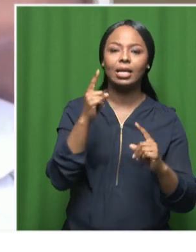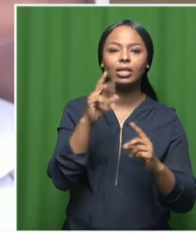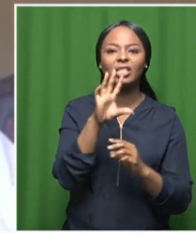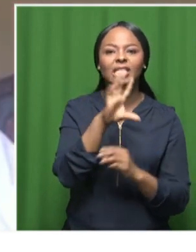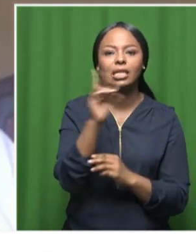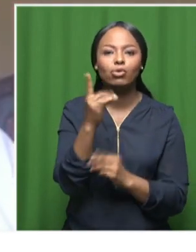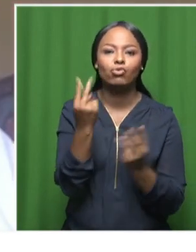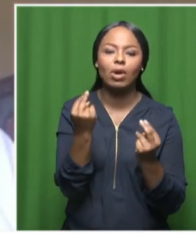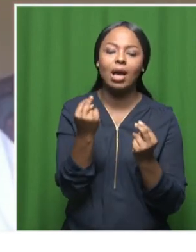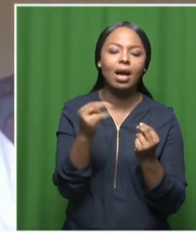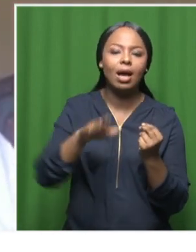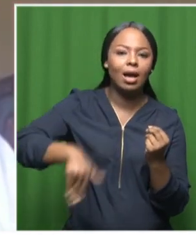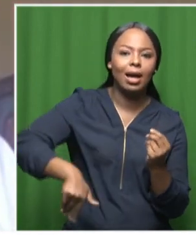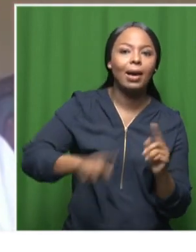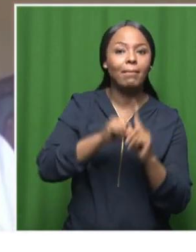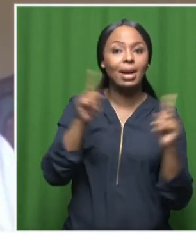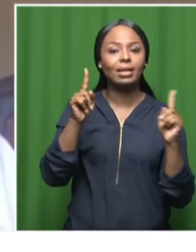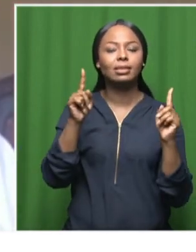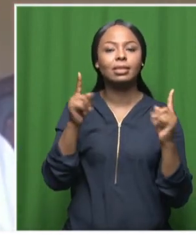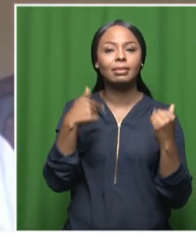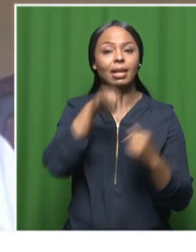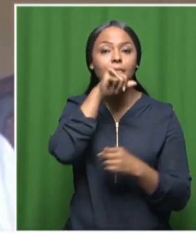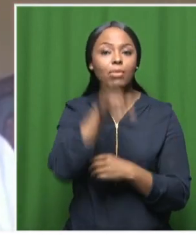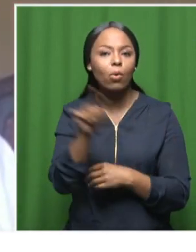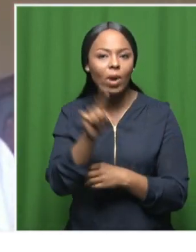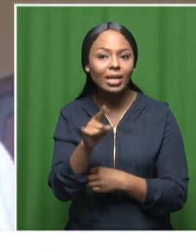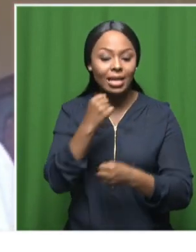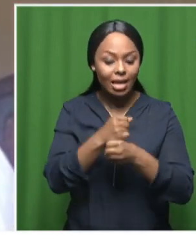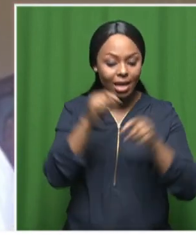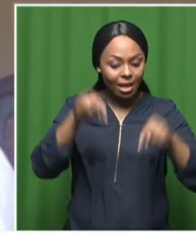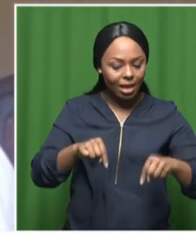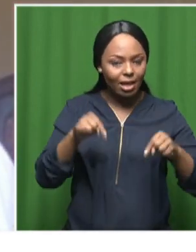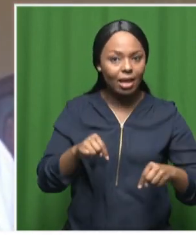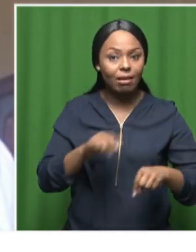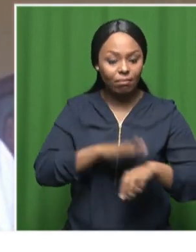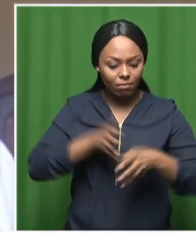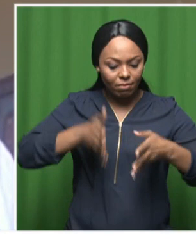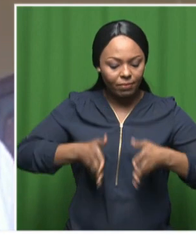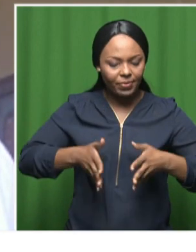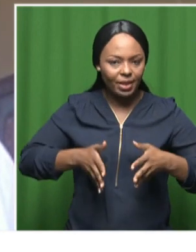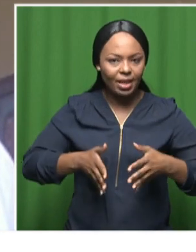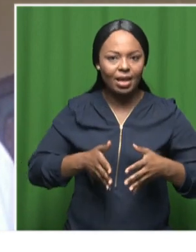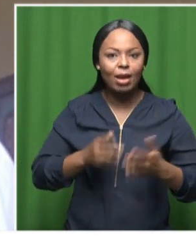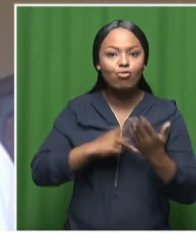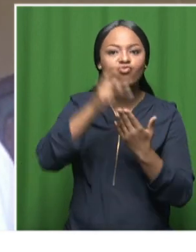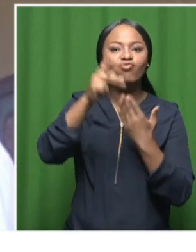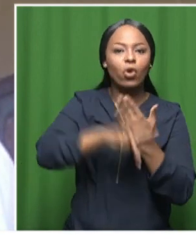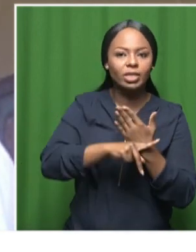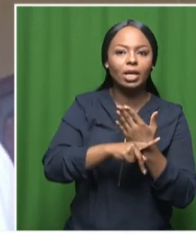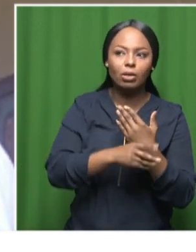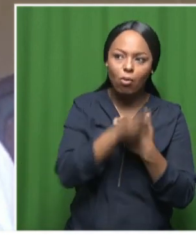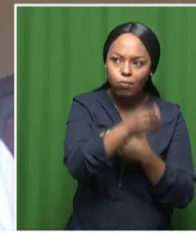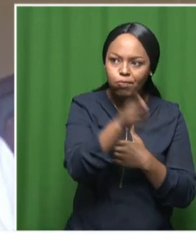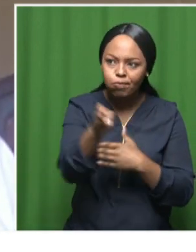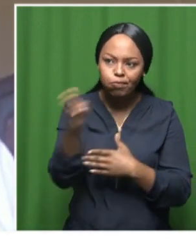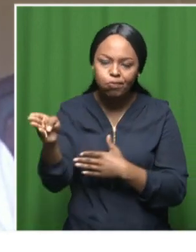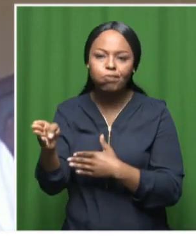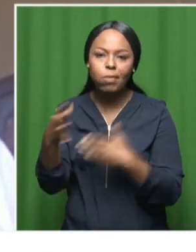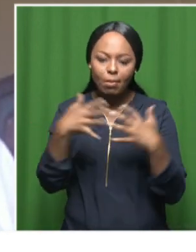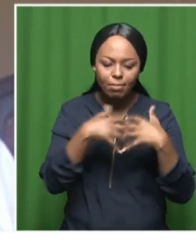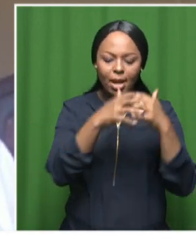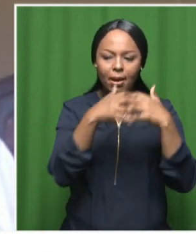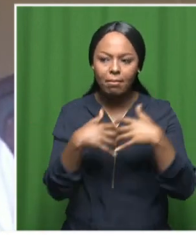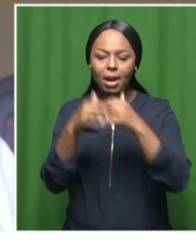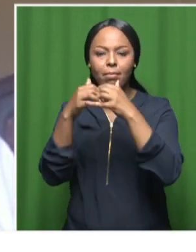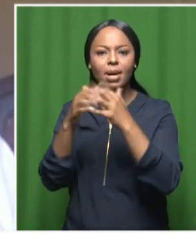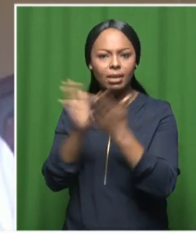well is that releases this year or this season is also just releases of projects that are brewing, that are inspiring the artists